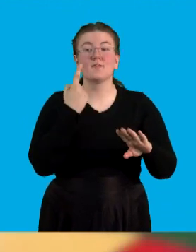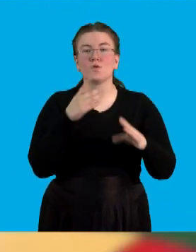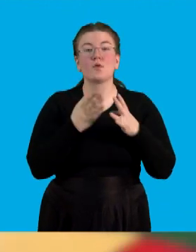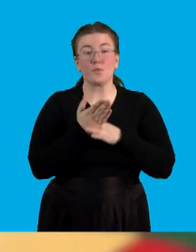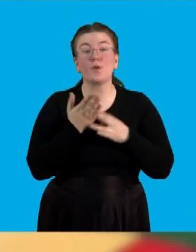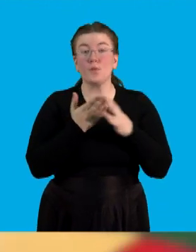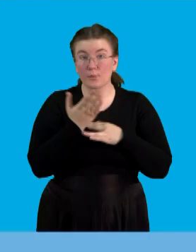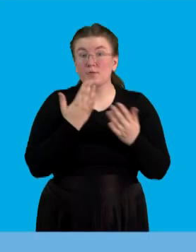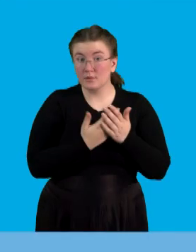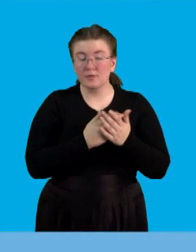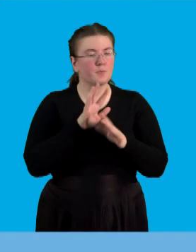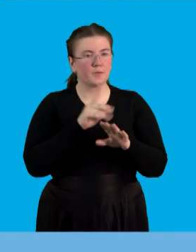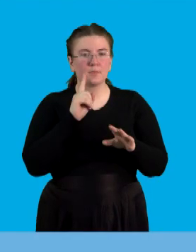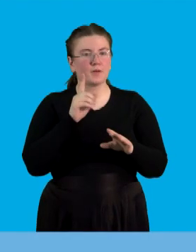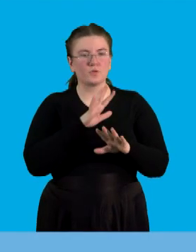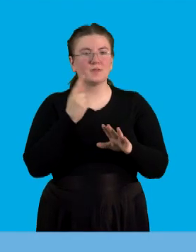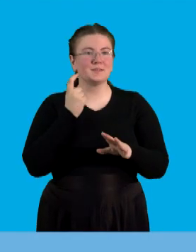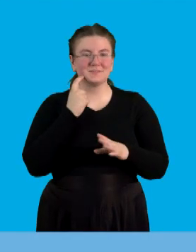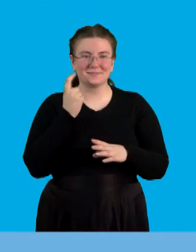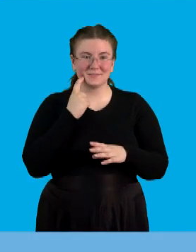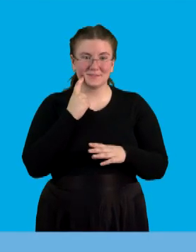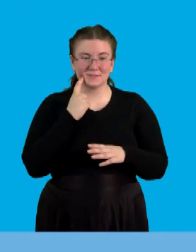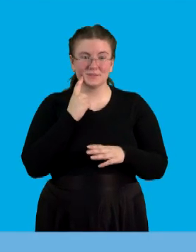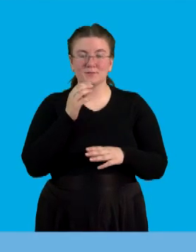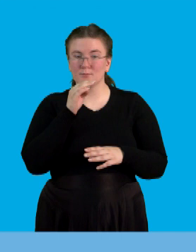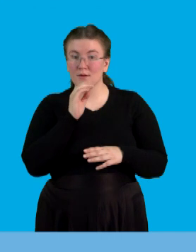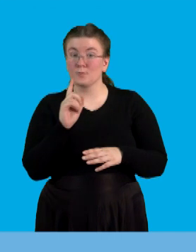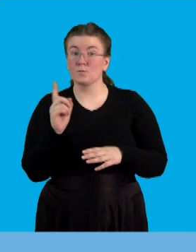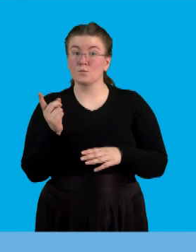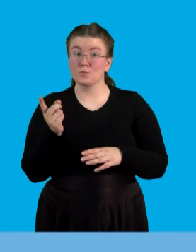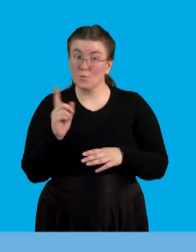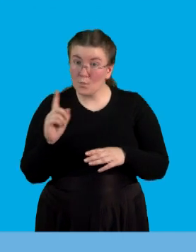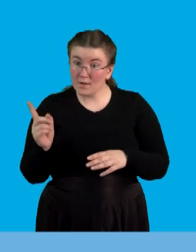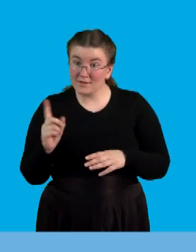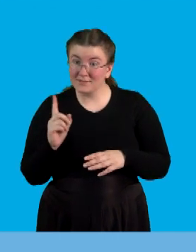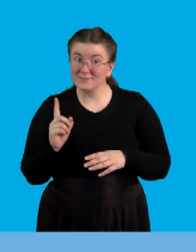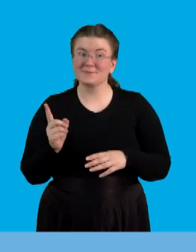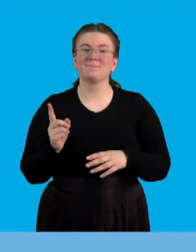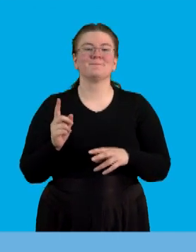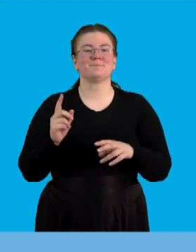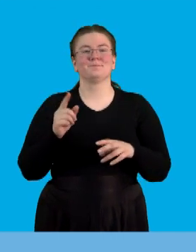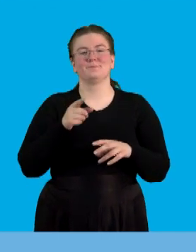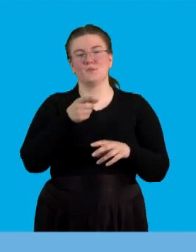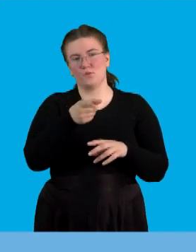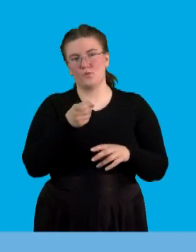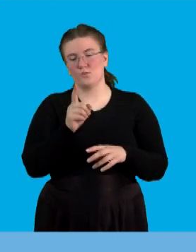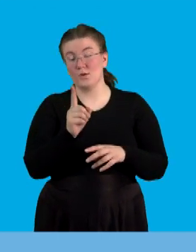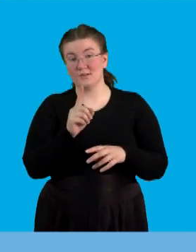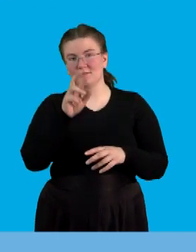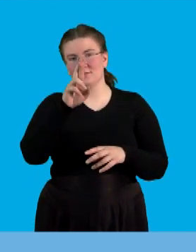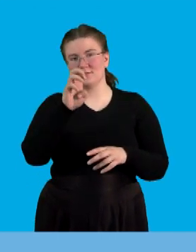easier for the current to pass through. So therefore, the measure of how much an electric component opposes the flow of current is